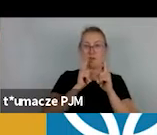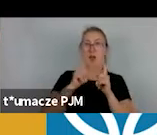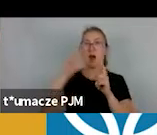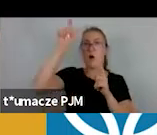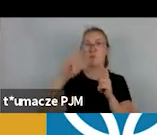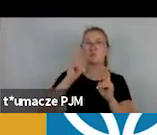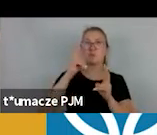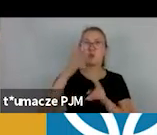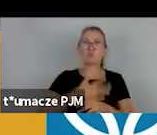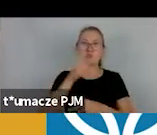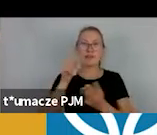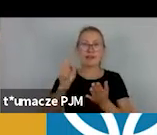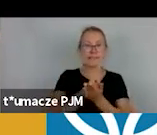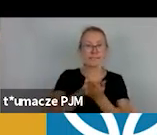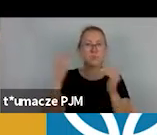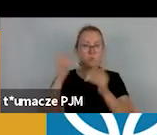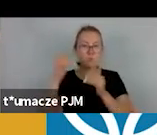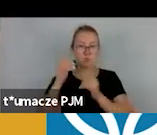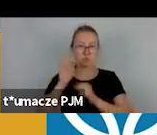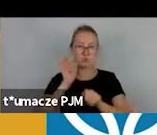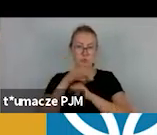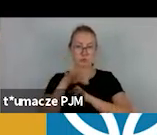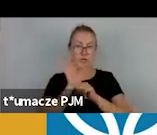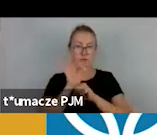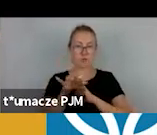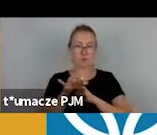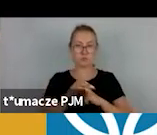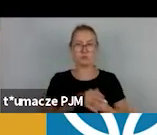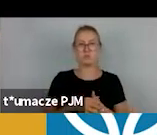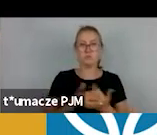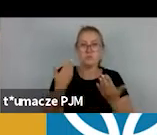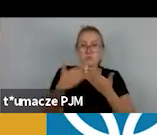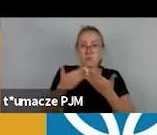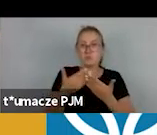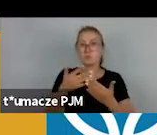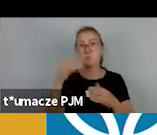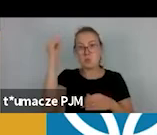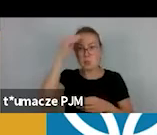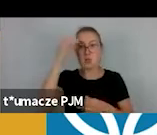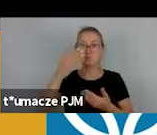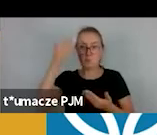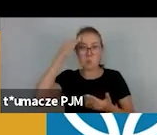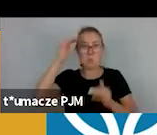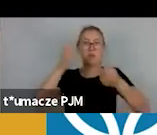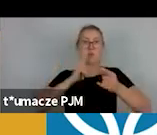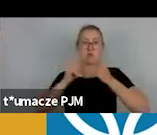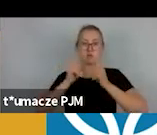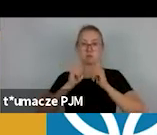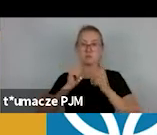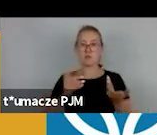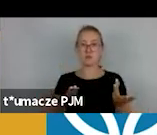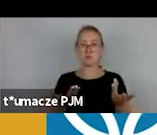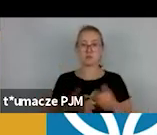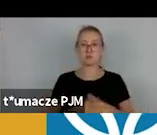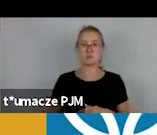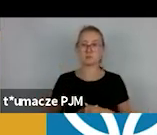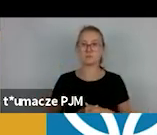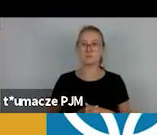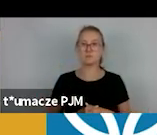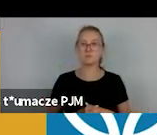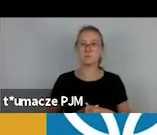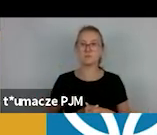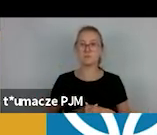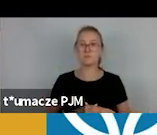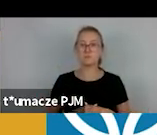what works best is an experiential popular education methodology, where you're not telling people to change,